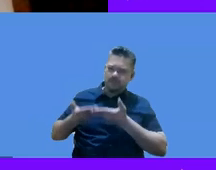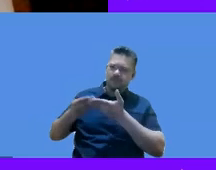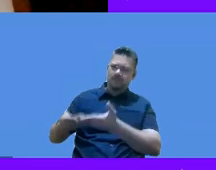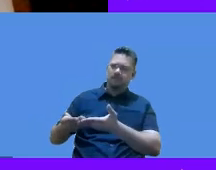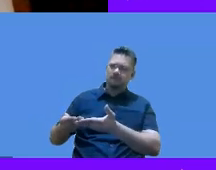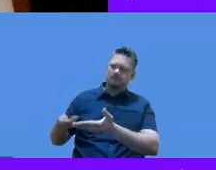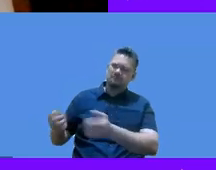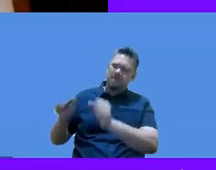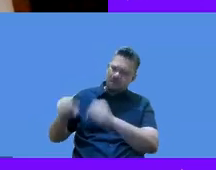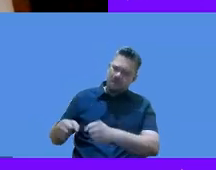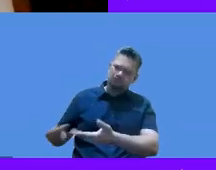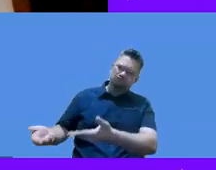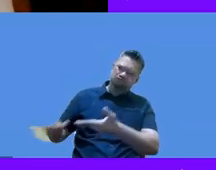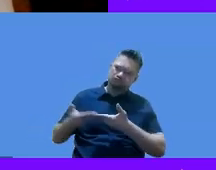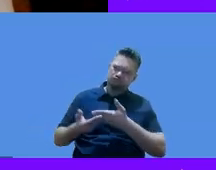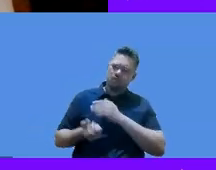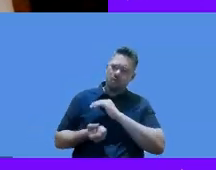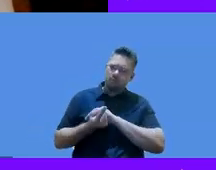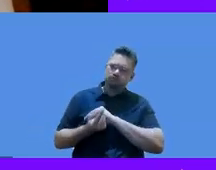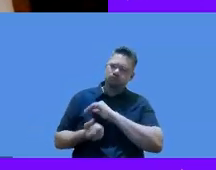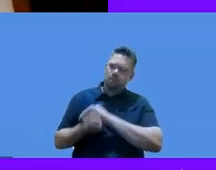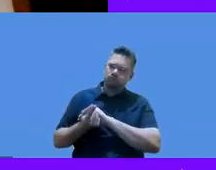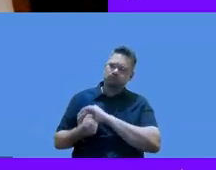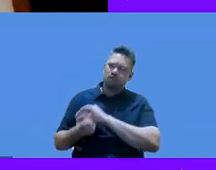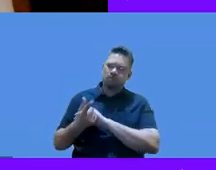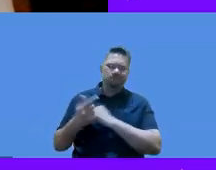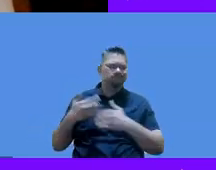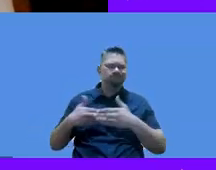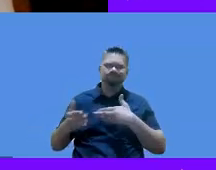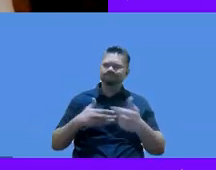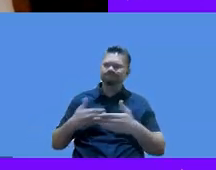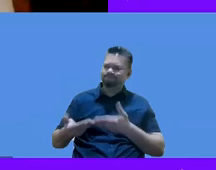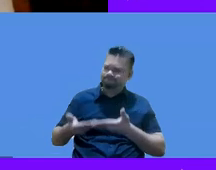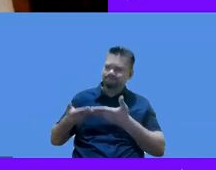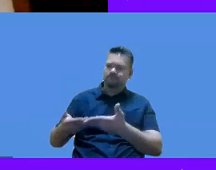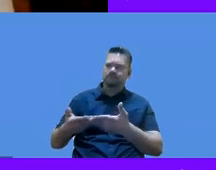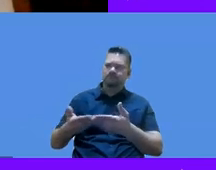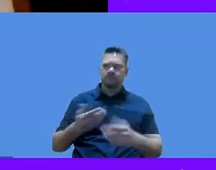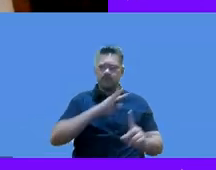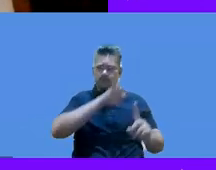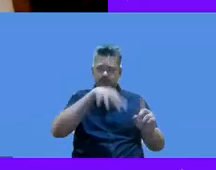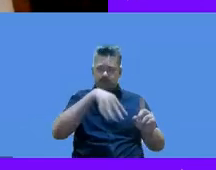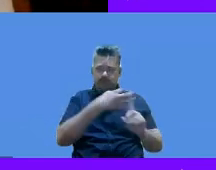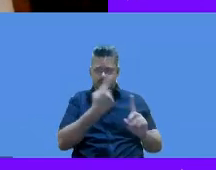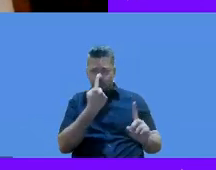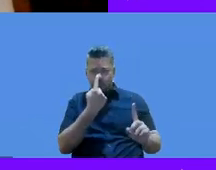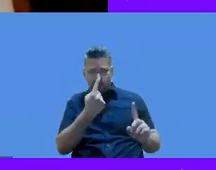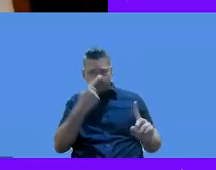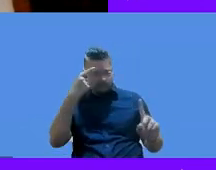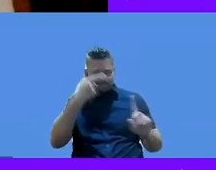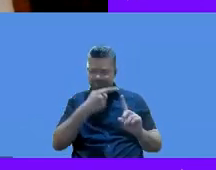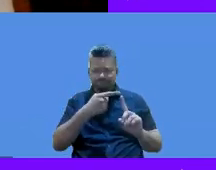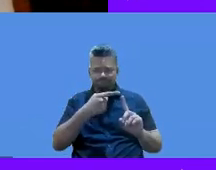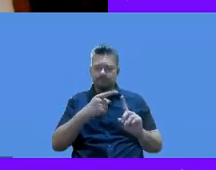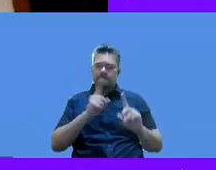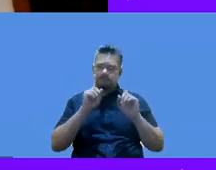and youth, not only from a lens of achieving the SDGs, but to ensure that we build a brighter, healthier, and more